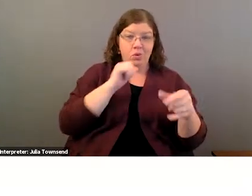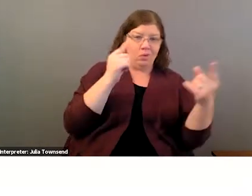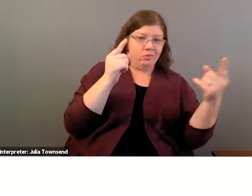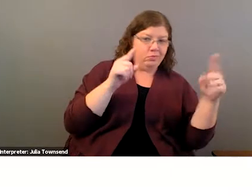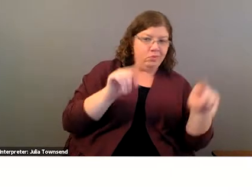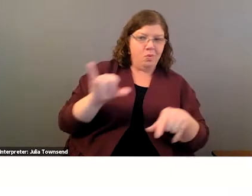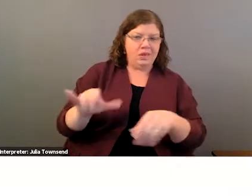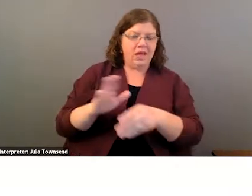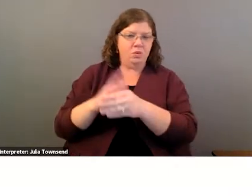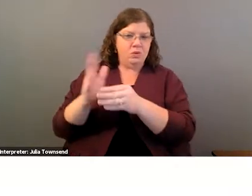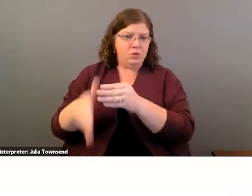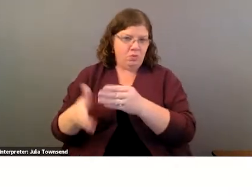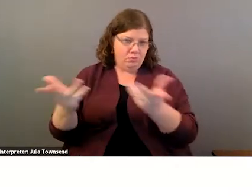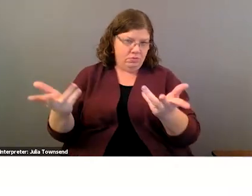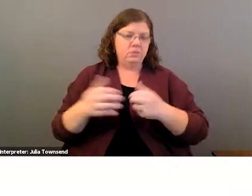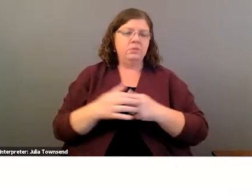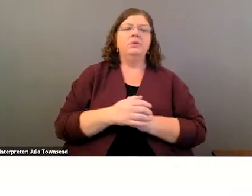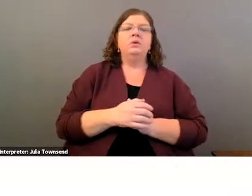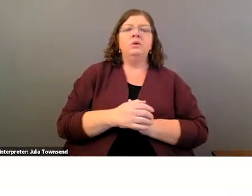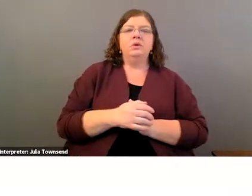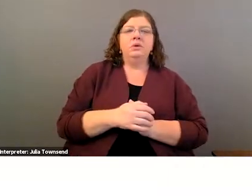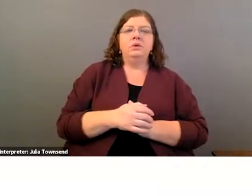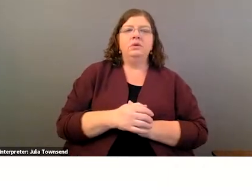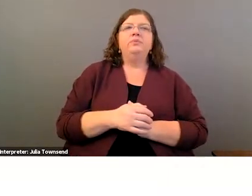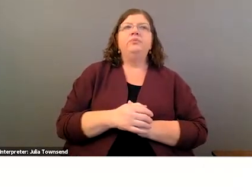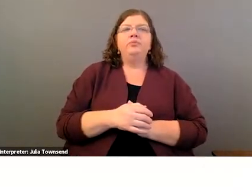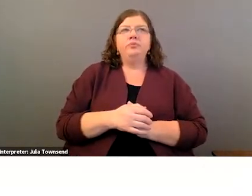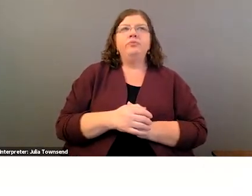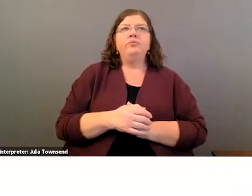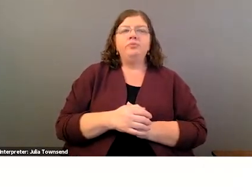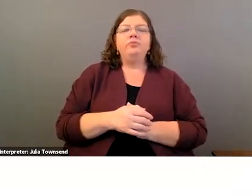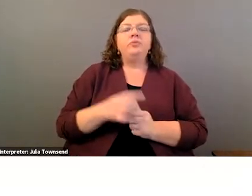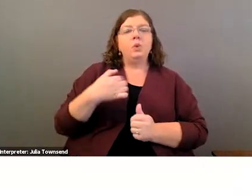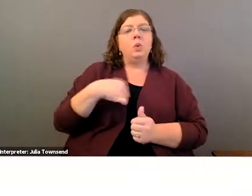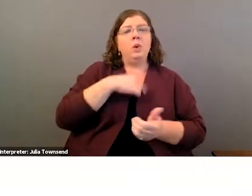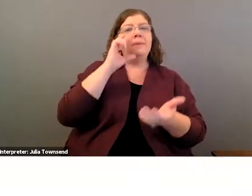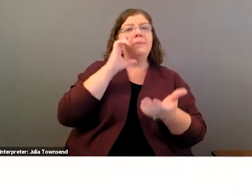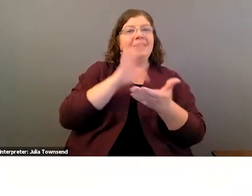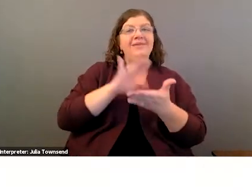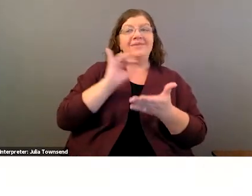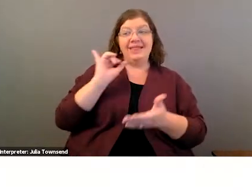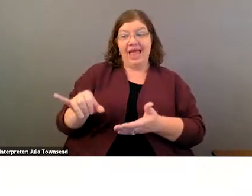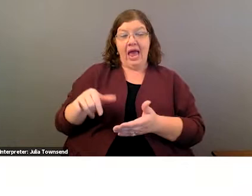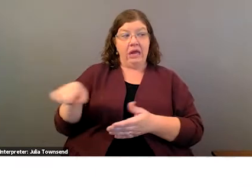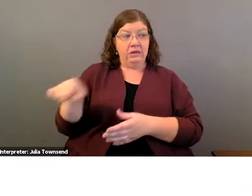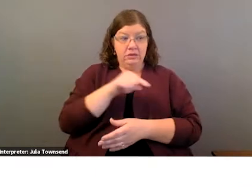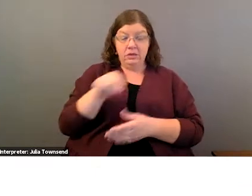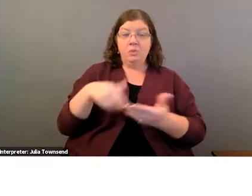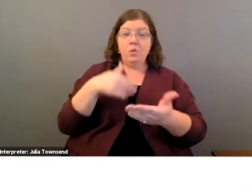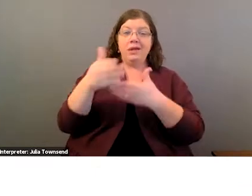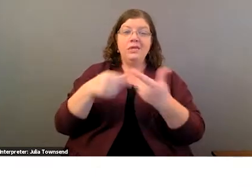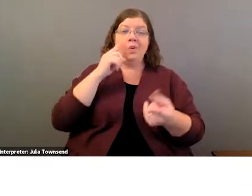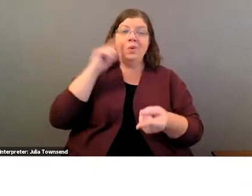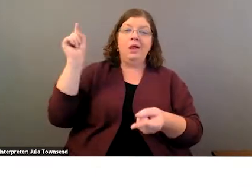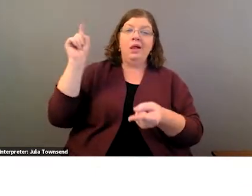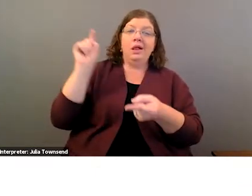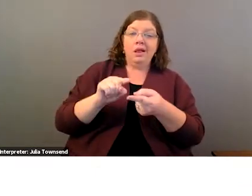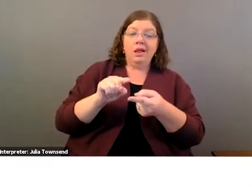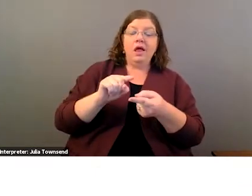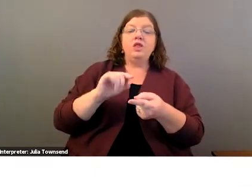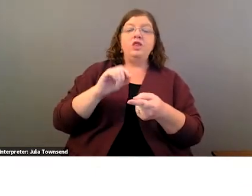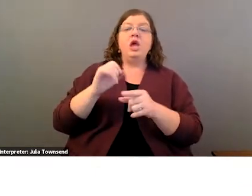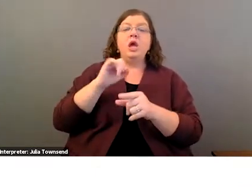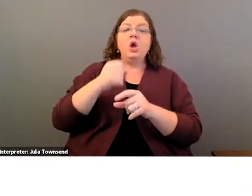result. We believe that this process will eliminate the erroneous positive